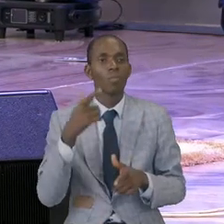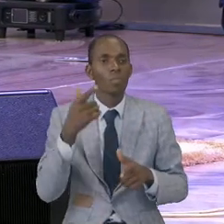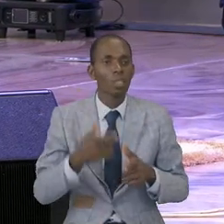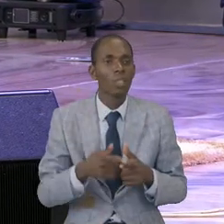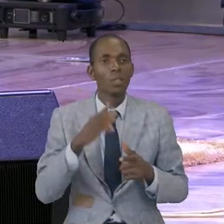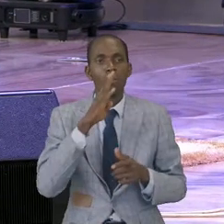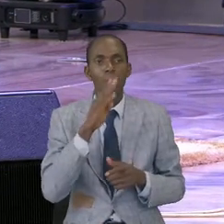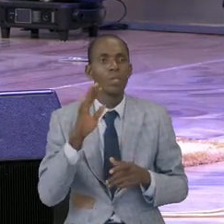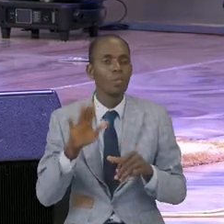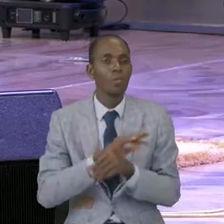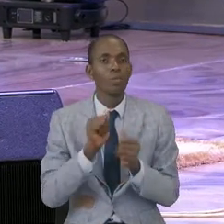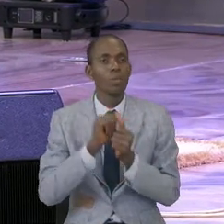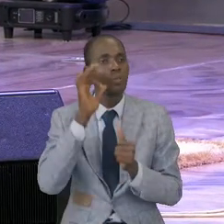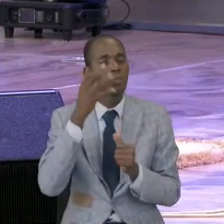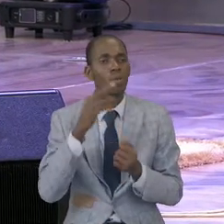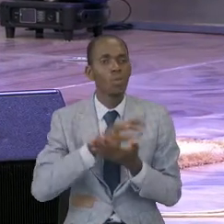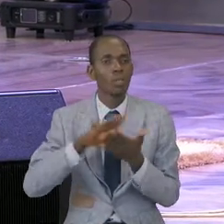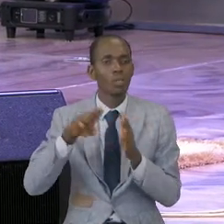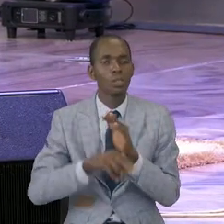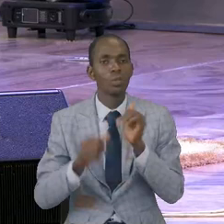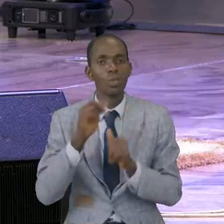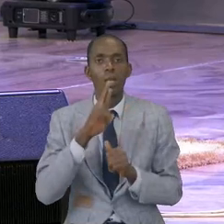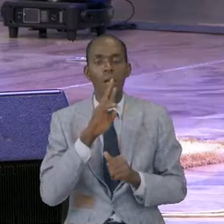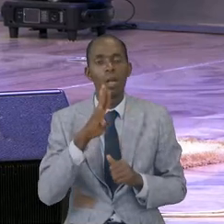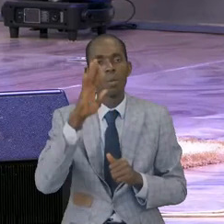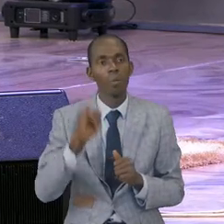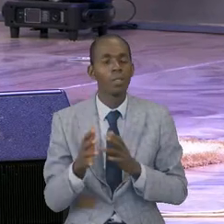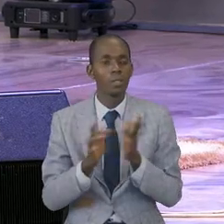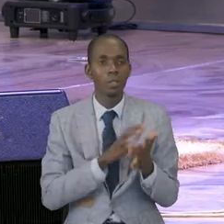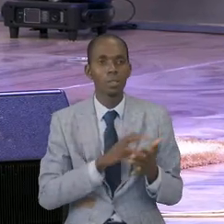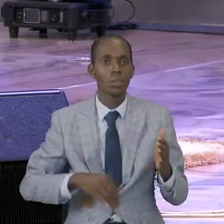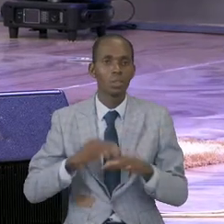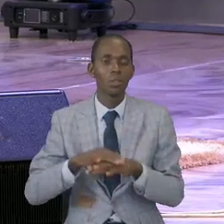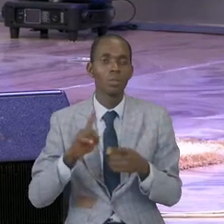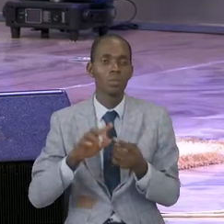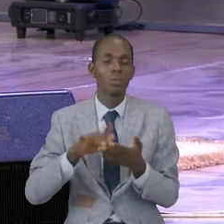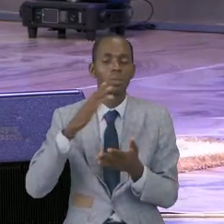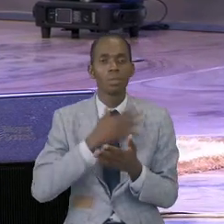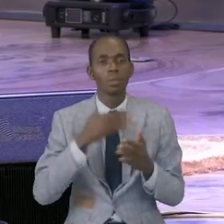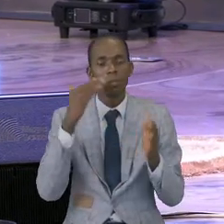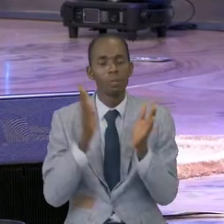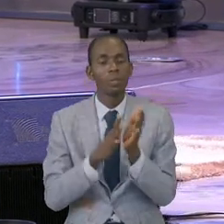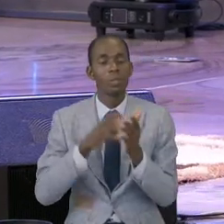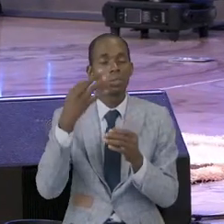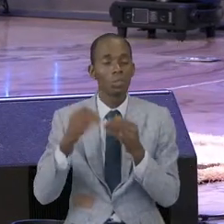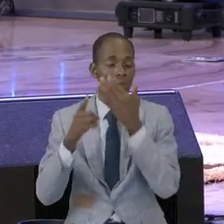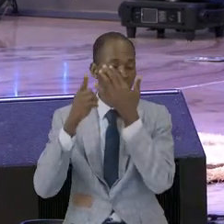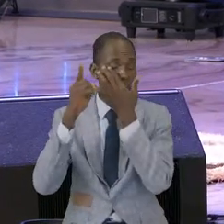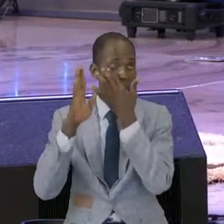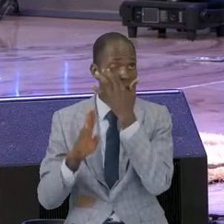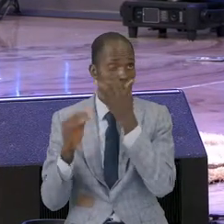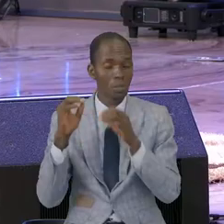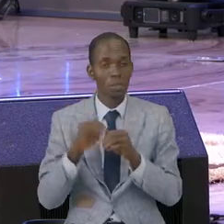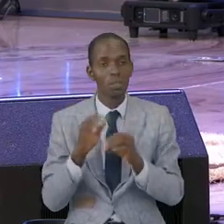by Jesus Christ, unto glory and the praise of God. In